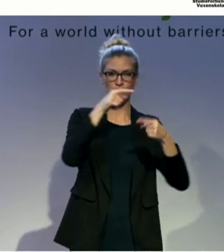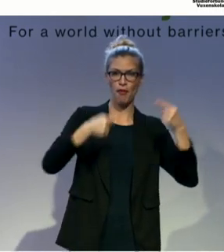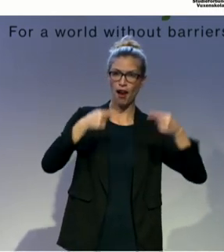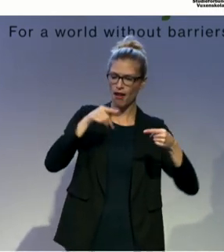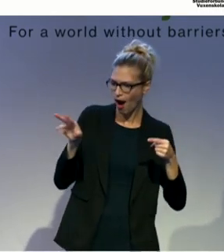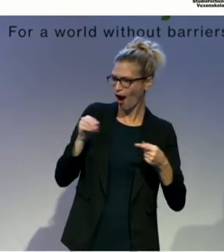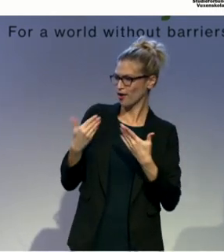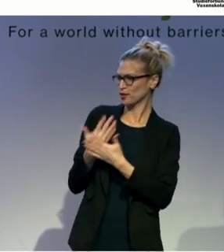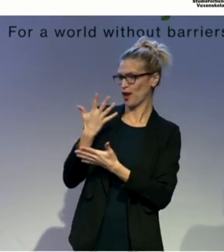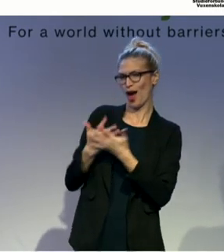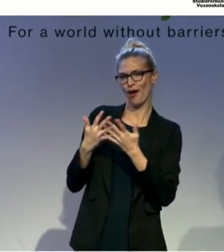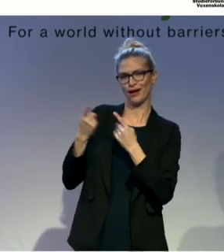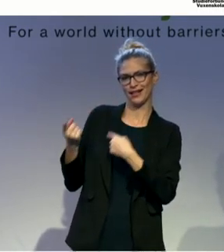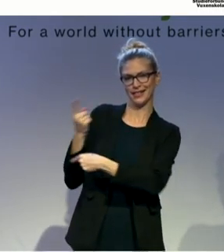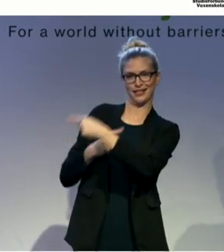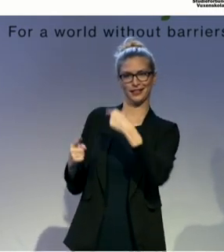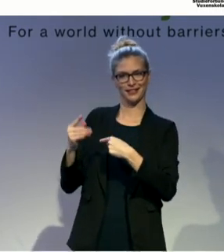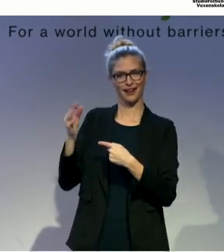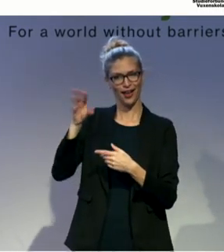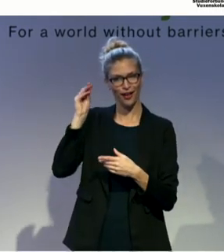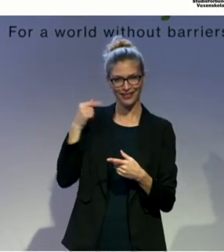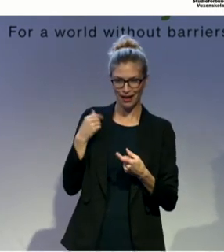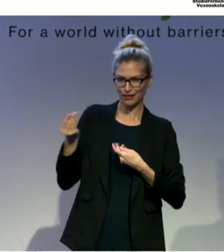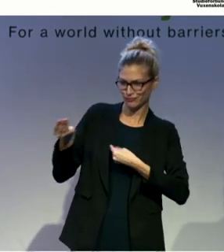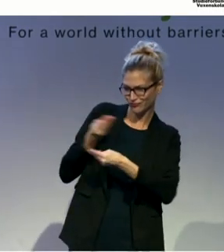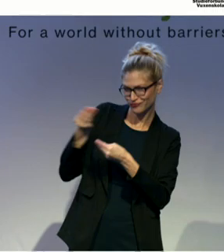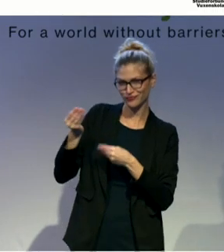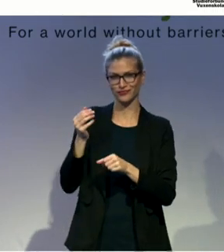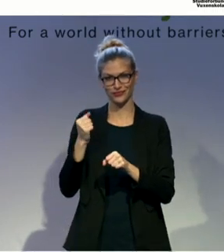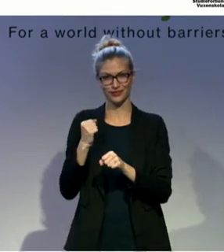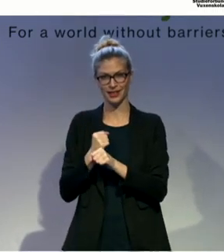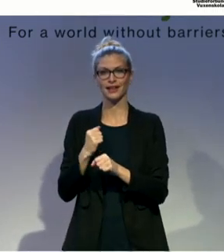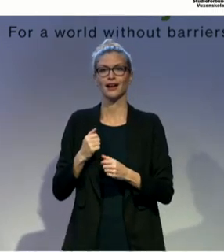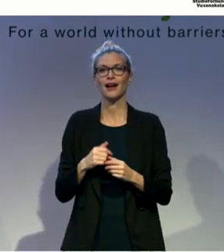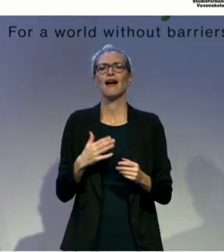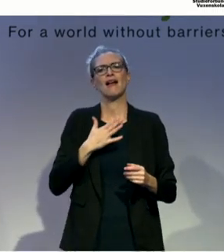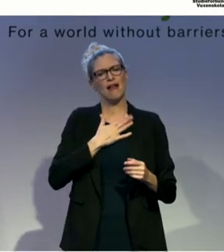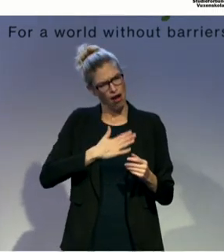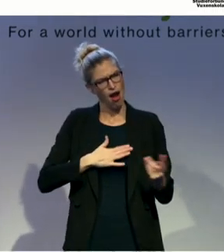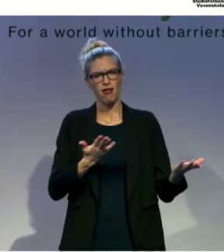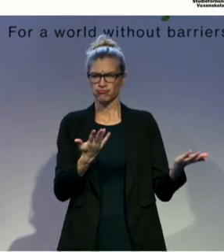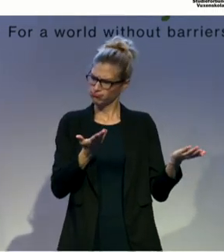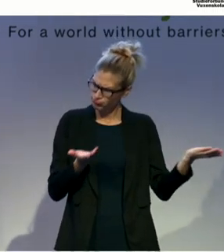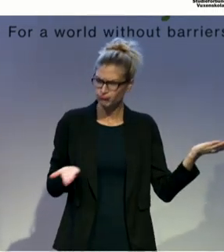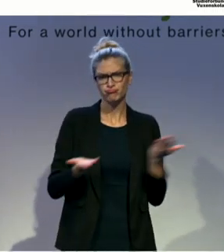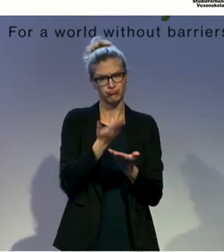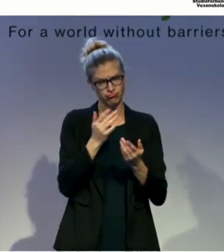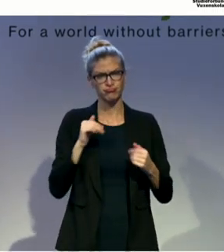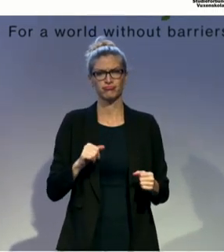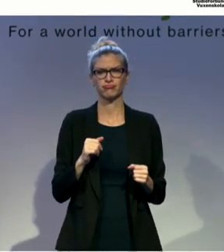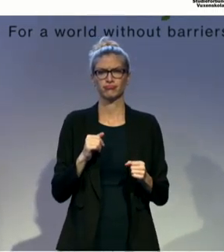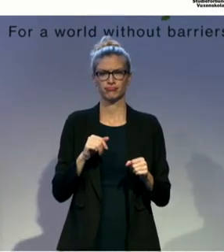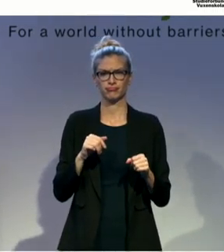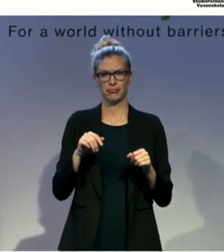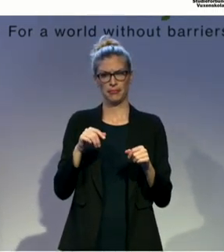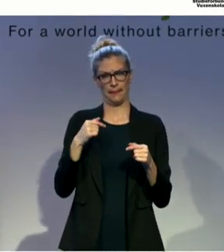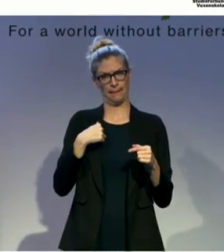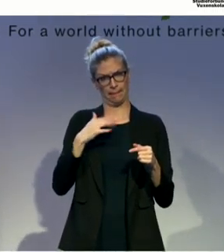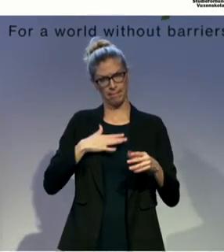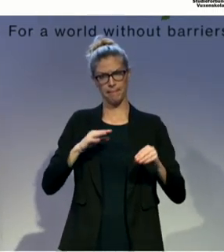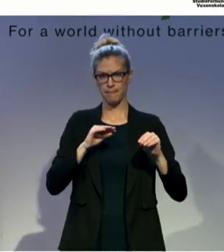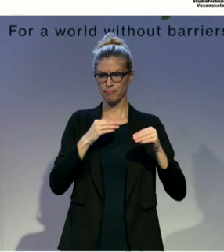cooperate with anyone that wants to develop this area. Please just let us know. And we also have more material and